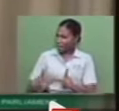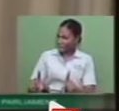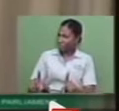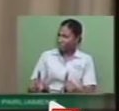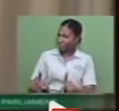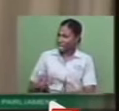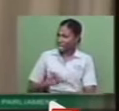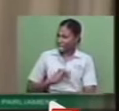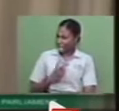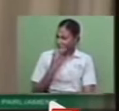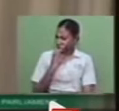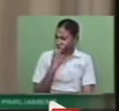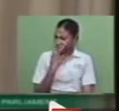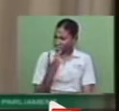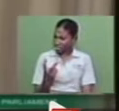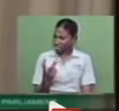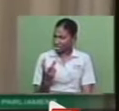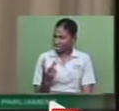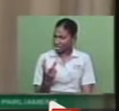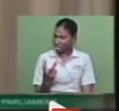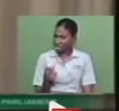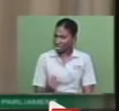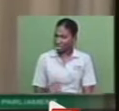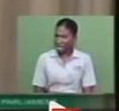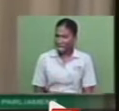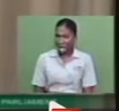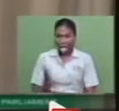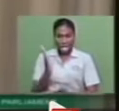for multi-dwelling properties.